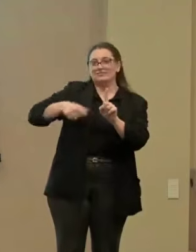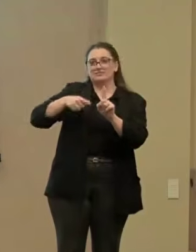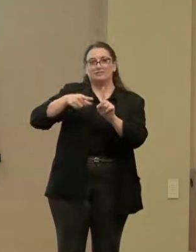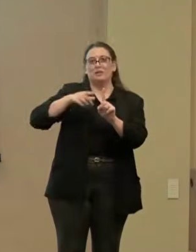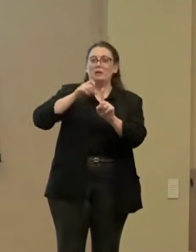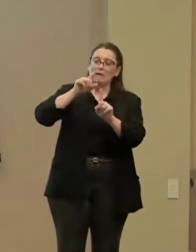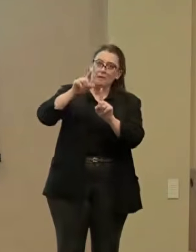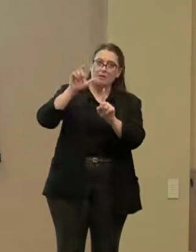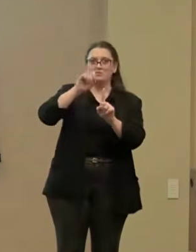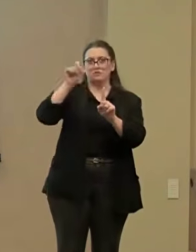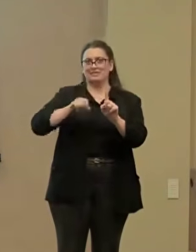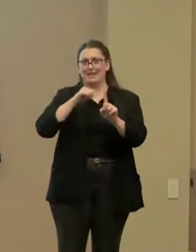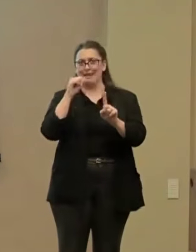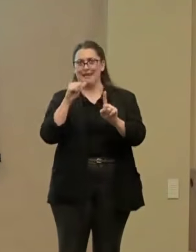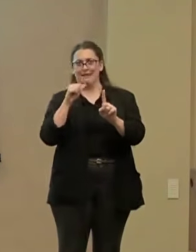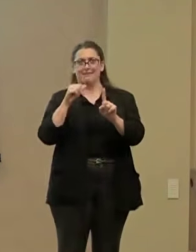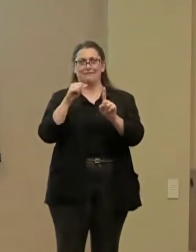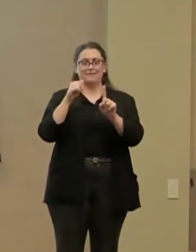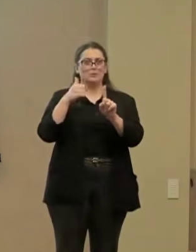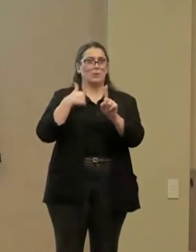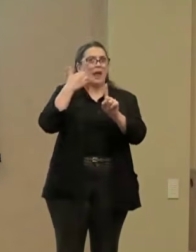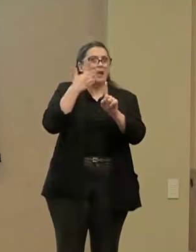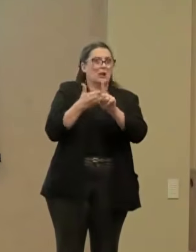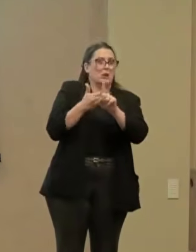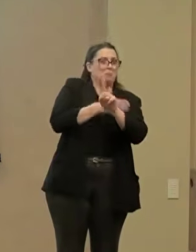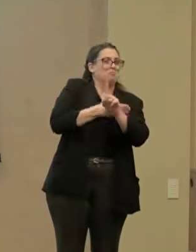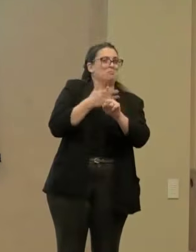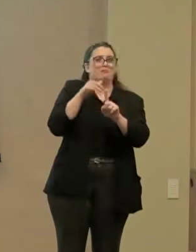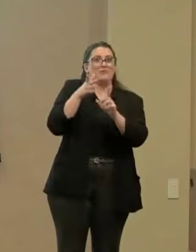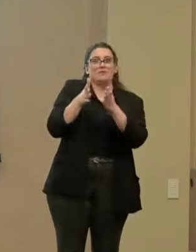her 100% before she even asks for anything